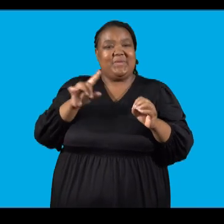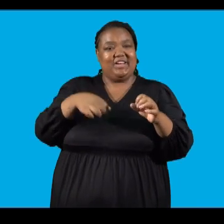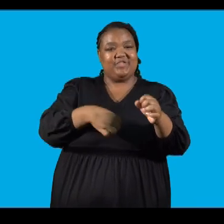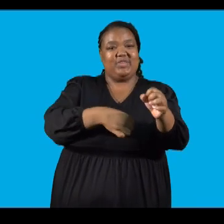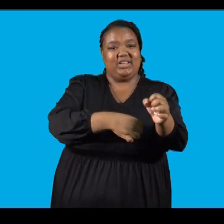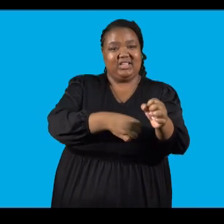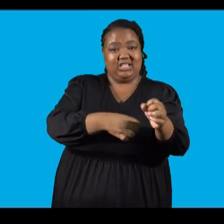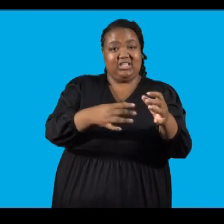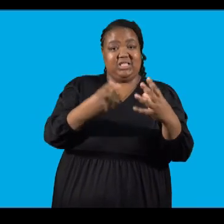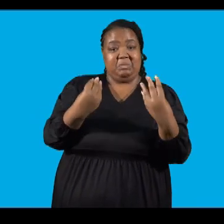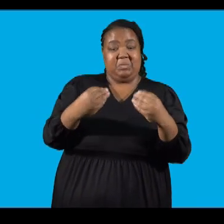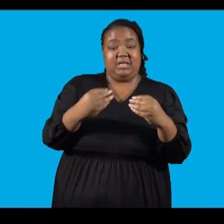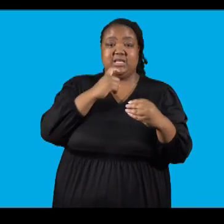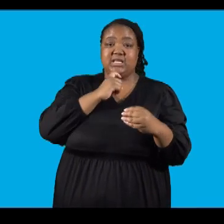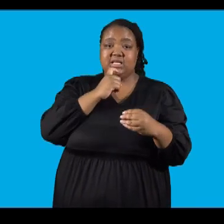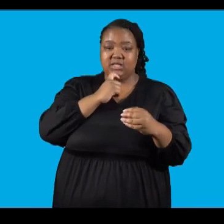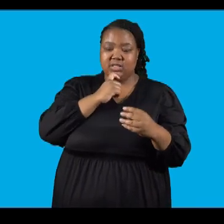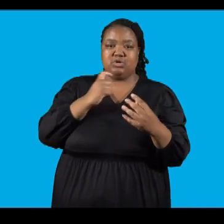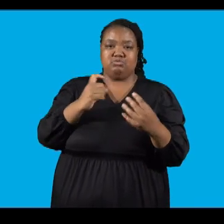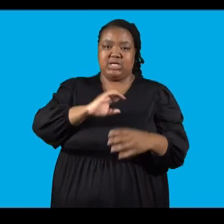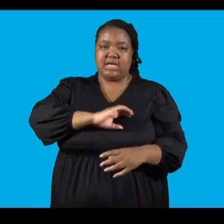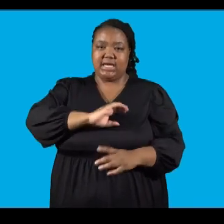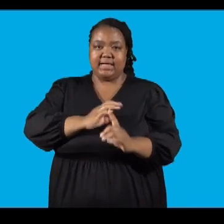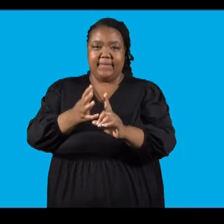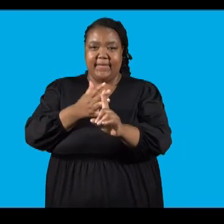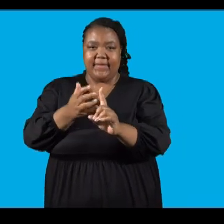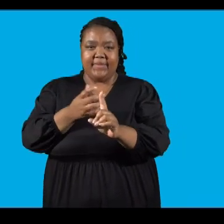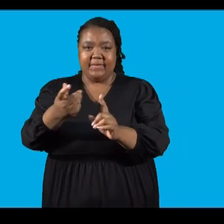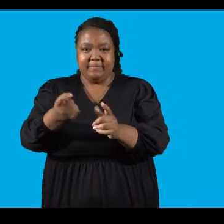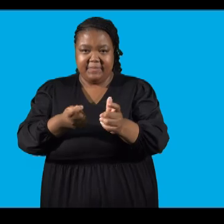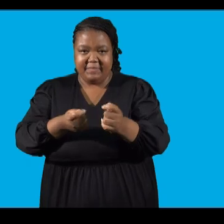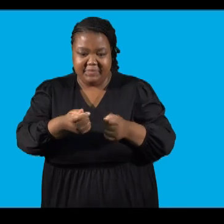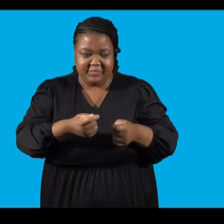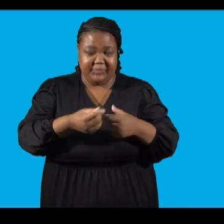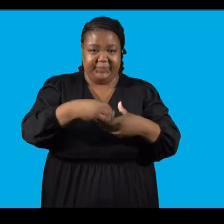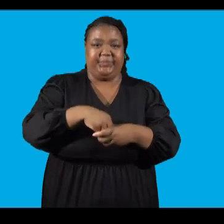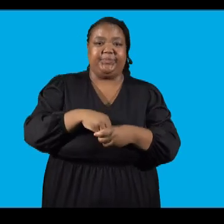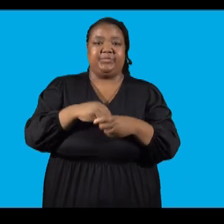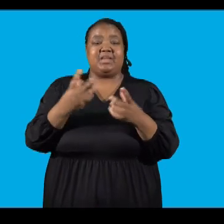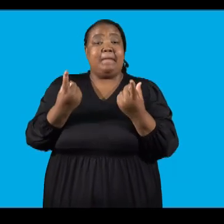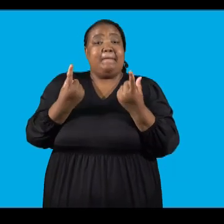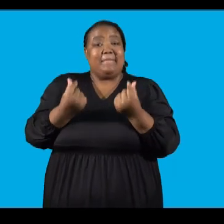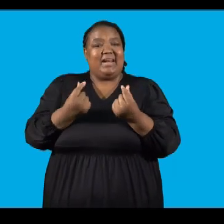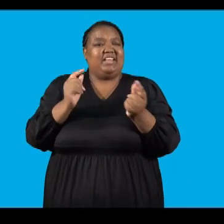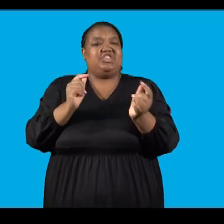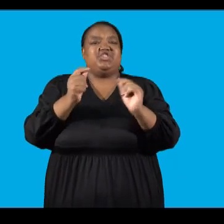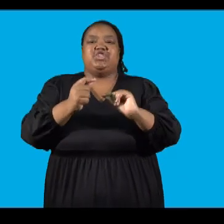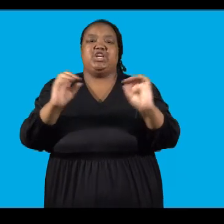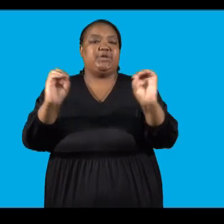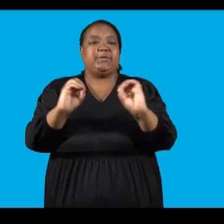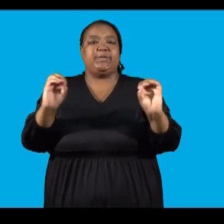to strategies firms use to attract customers without changing prices.